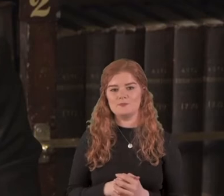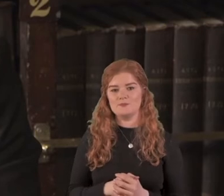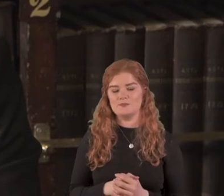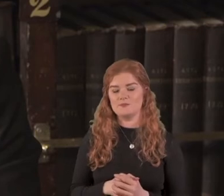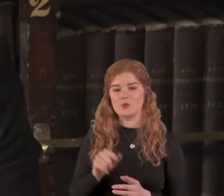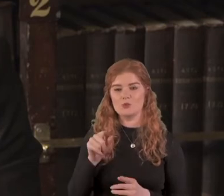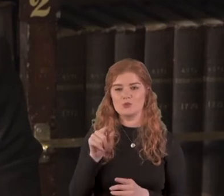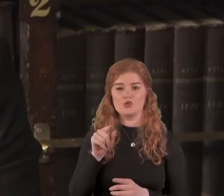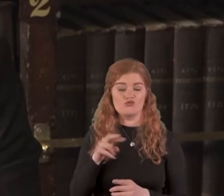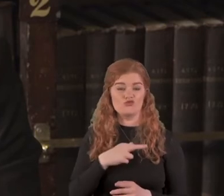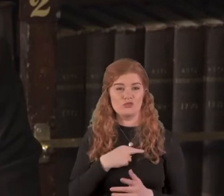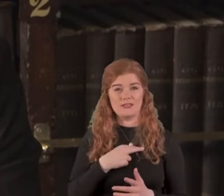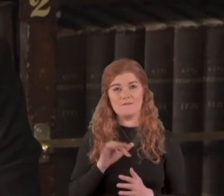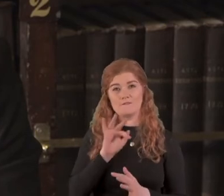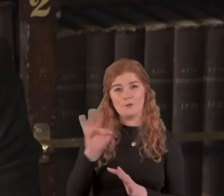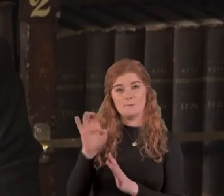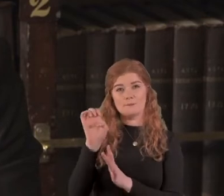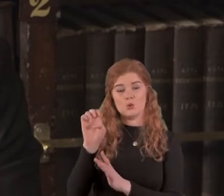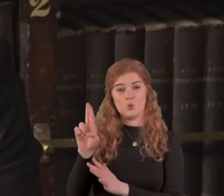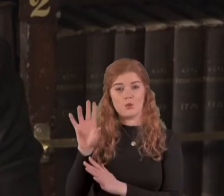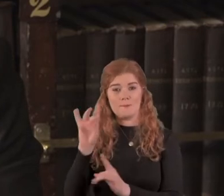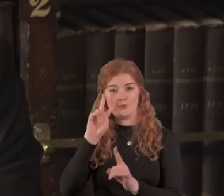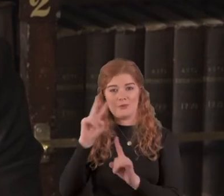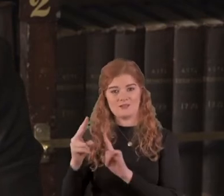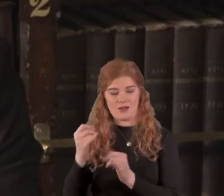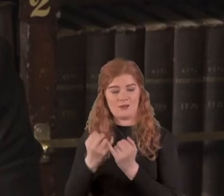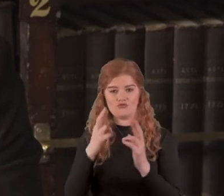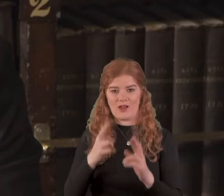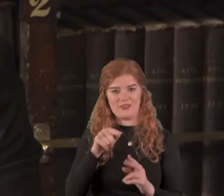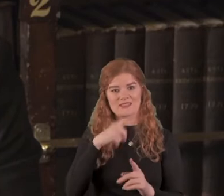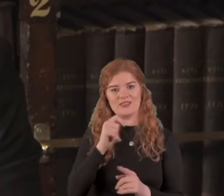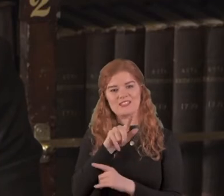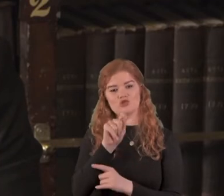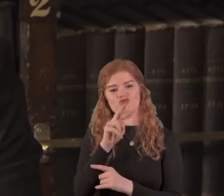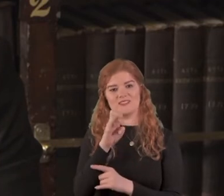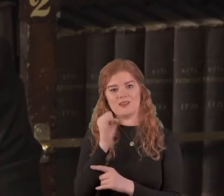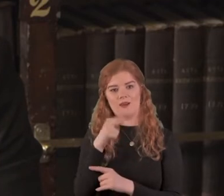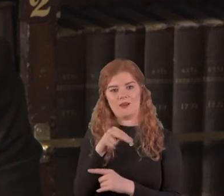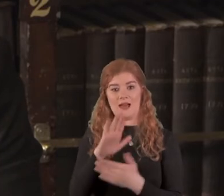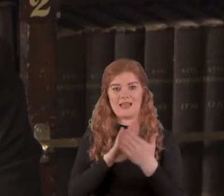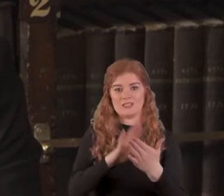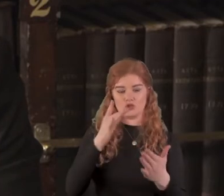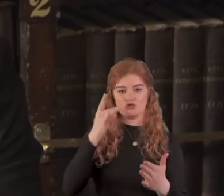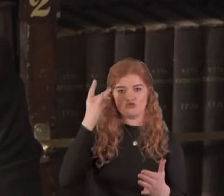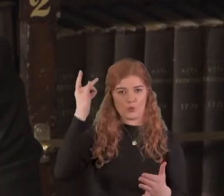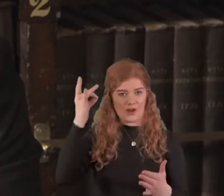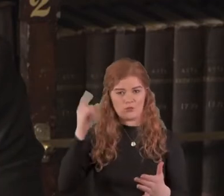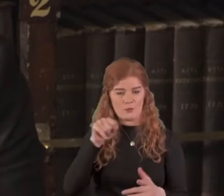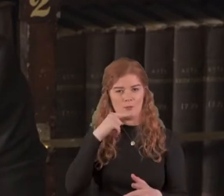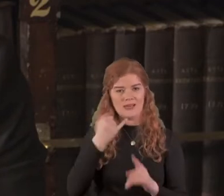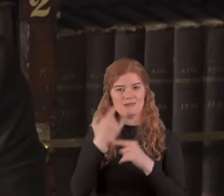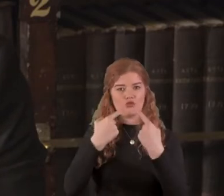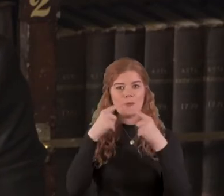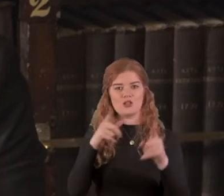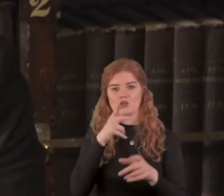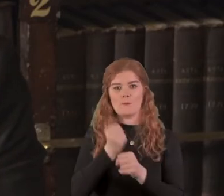That sense, I suppose, from the British perspective of this was treason. It's there in the proclamation. They talk about the support from the